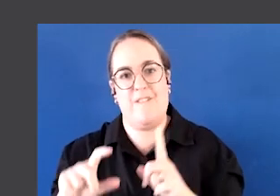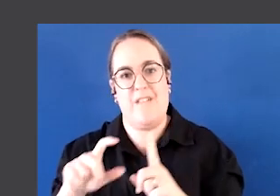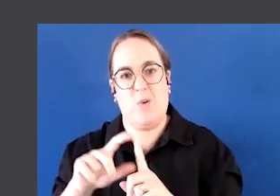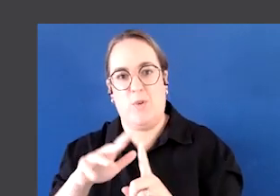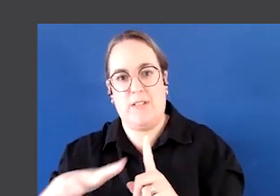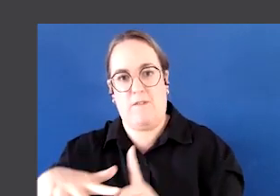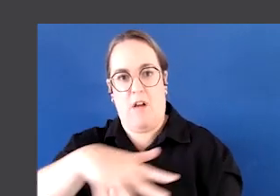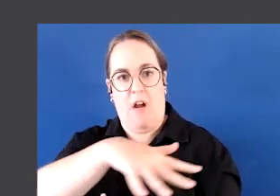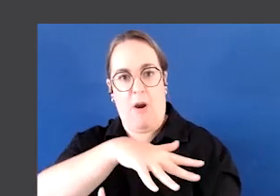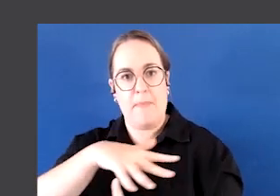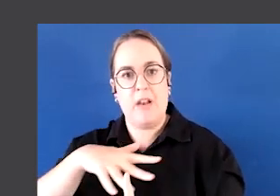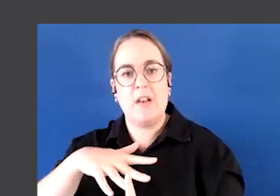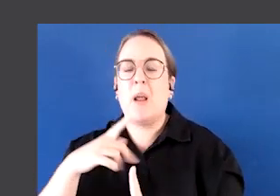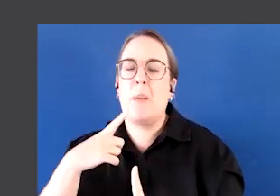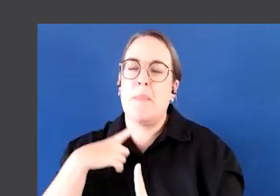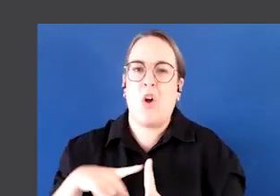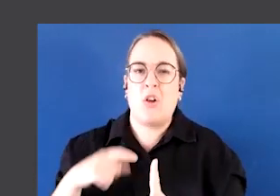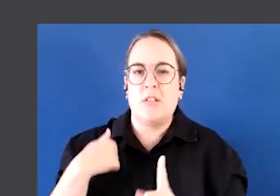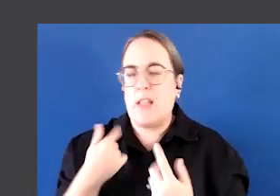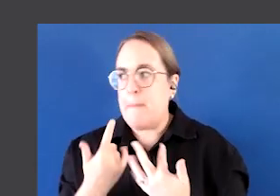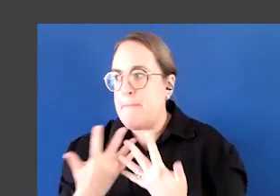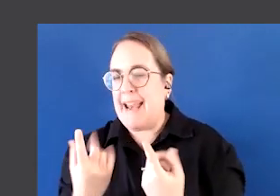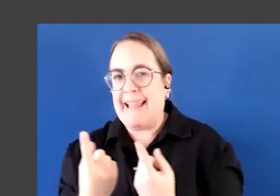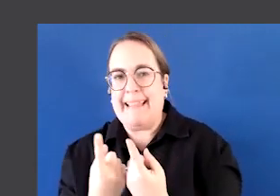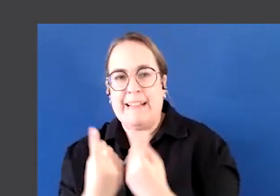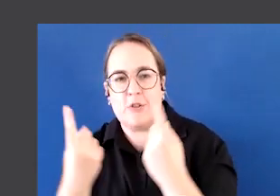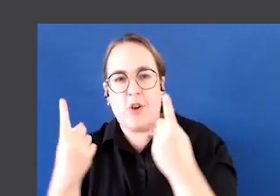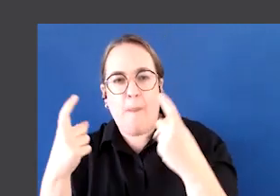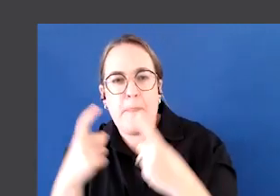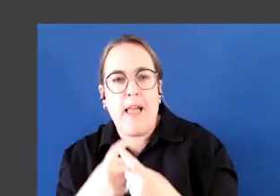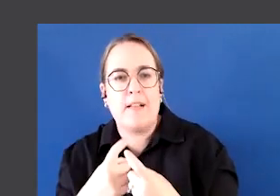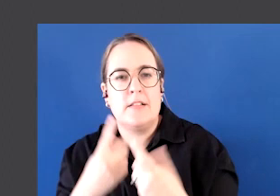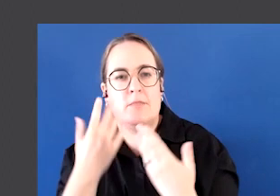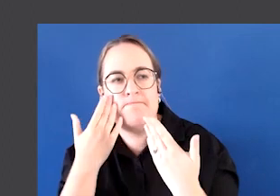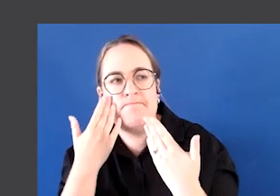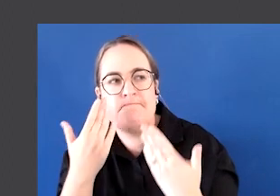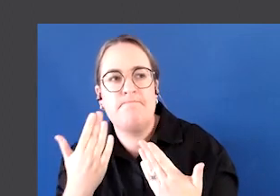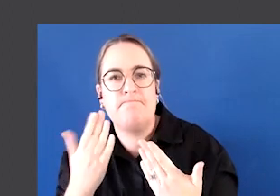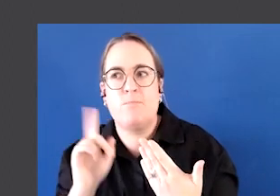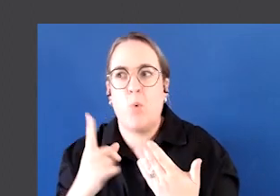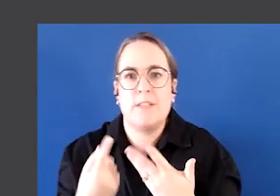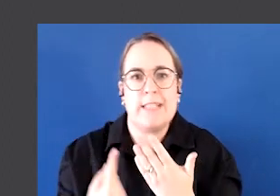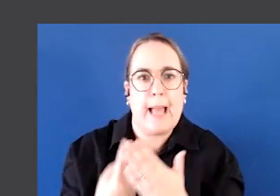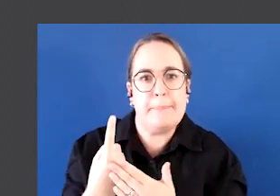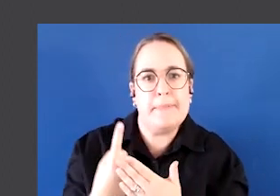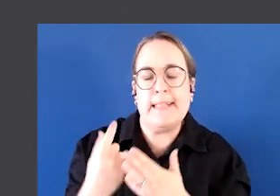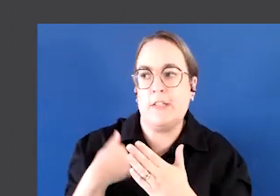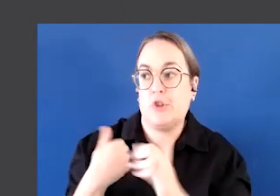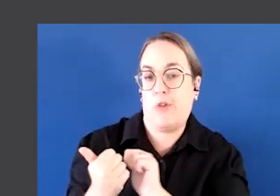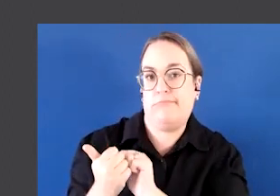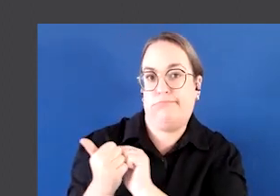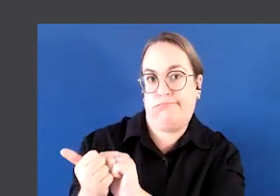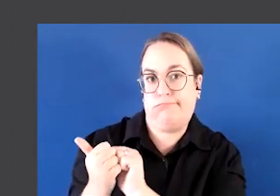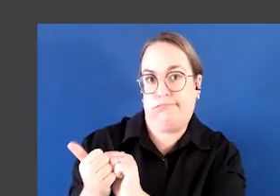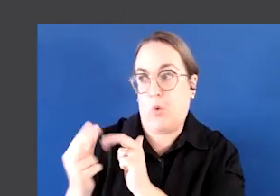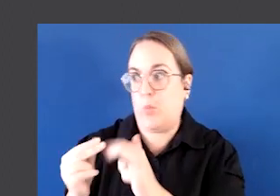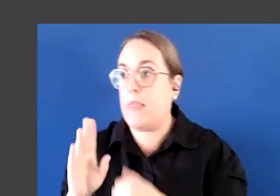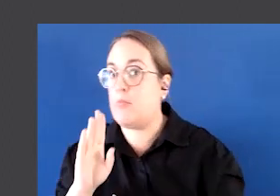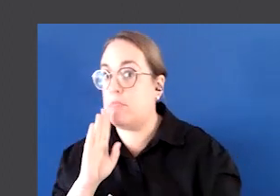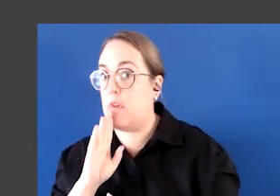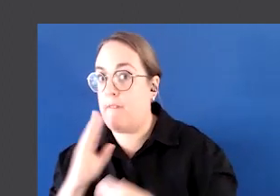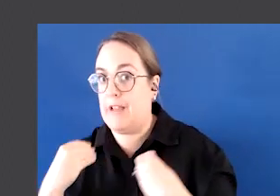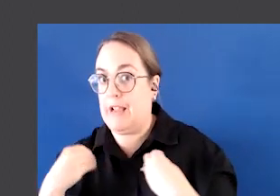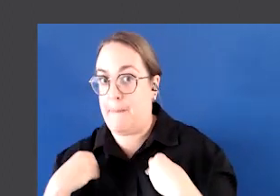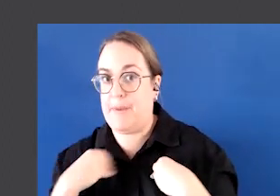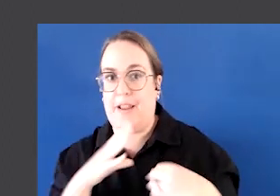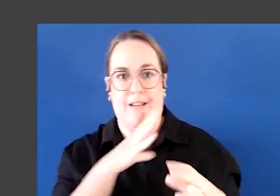where there's many complexities and unknowns associated with delivery of the project that need to be collaboratively developed between the state and